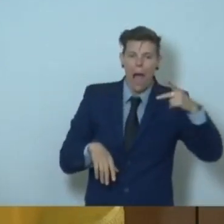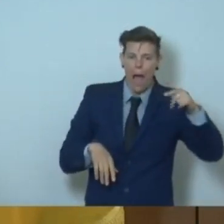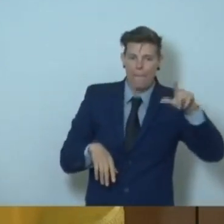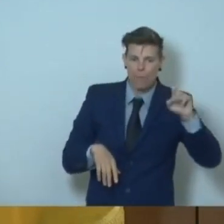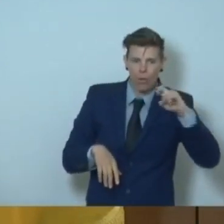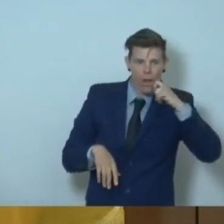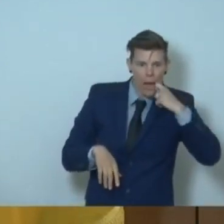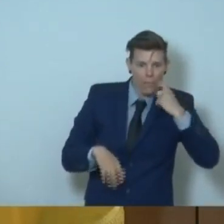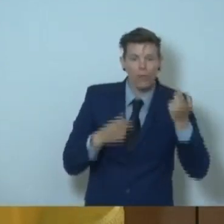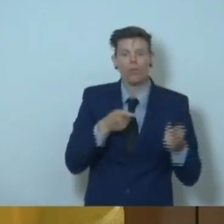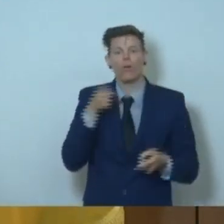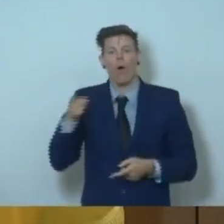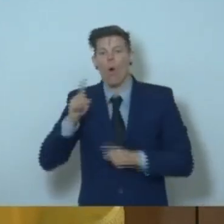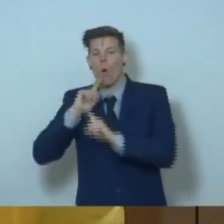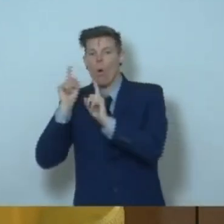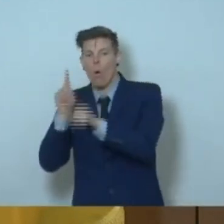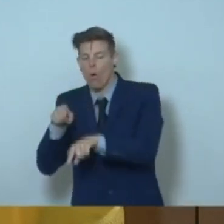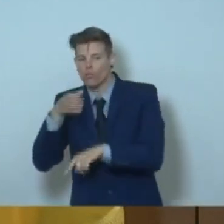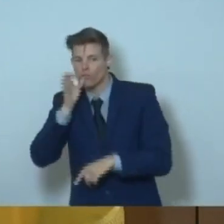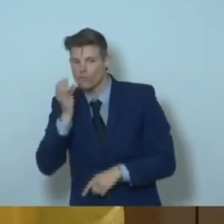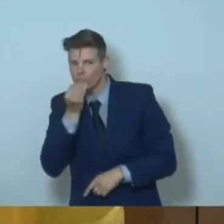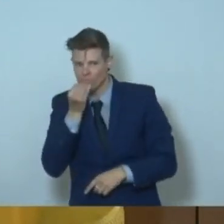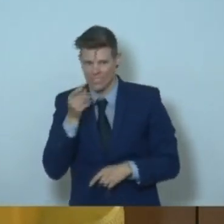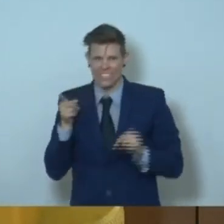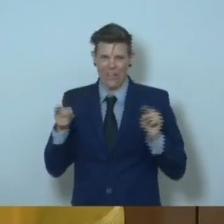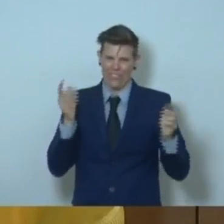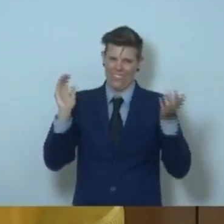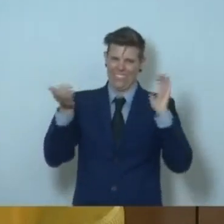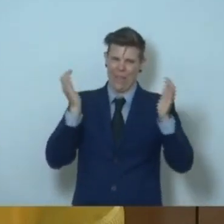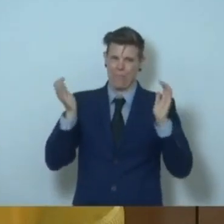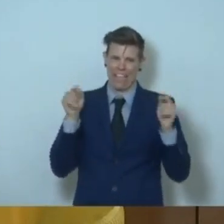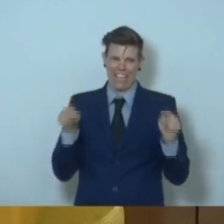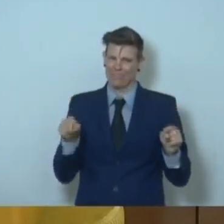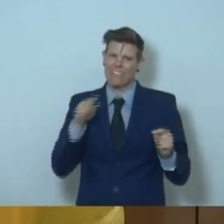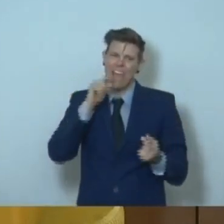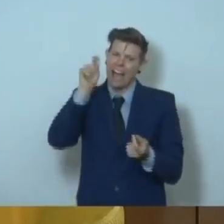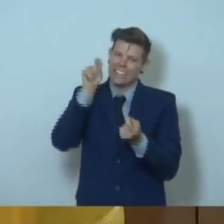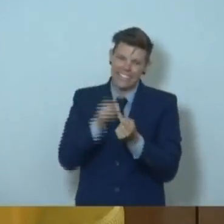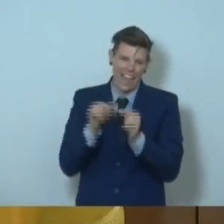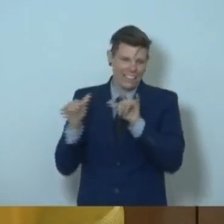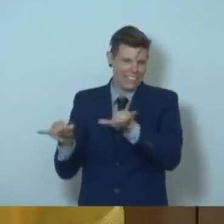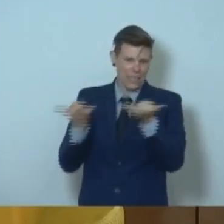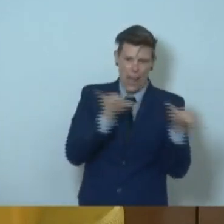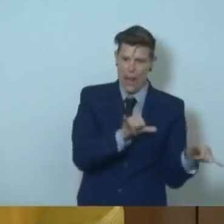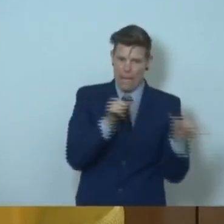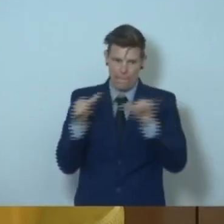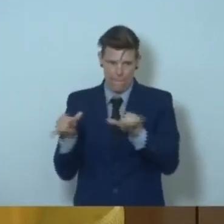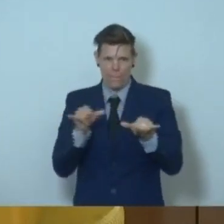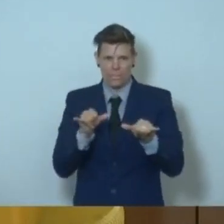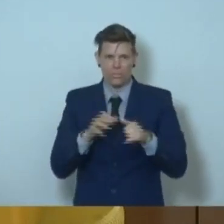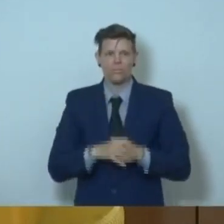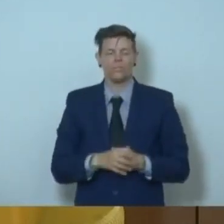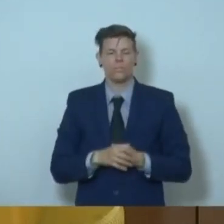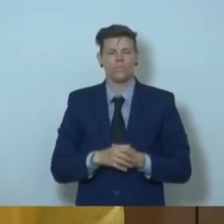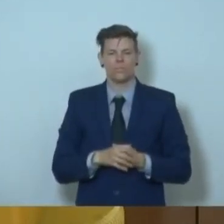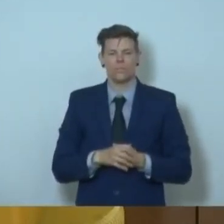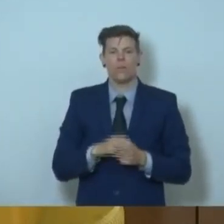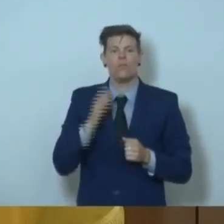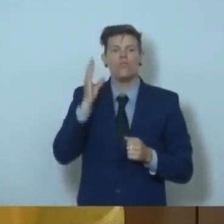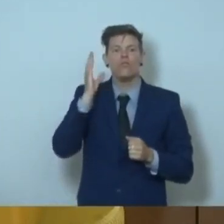a food item, but rather it's what is the likely reason you're attending, how long will you be there, and what are the